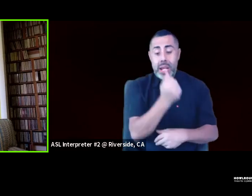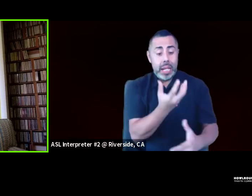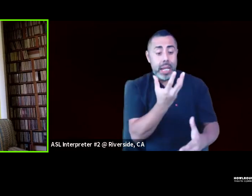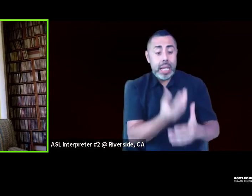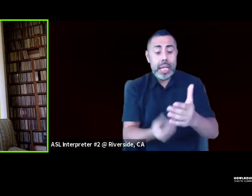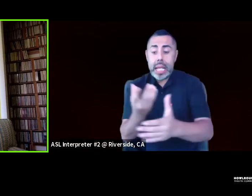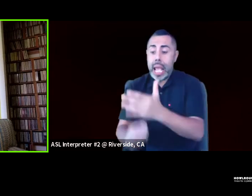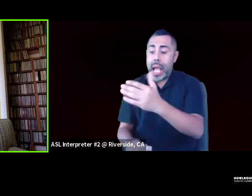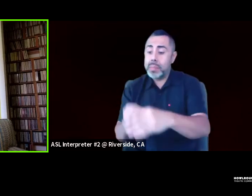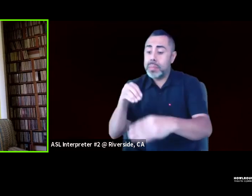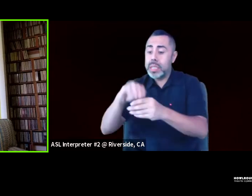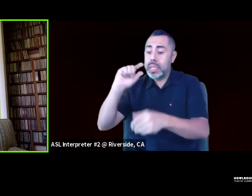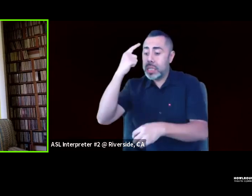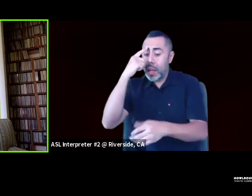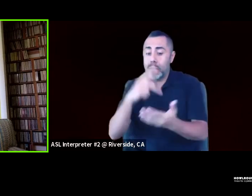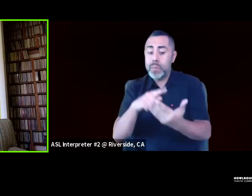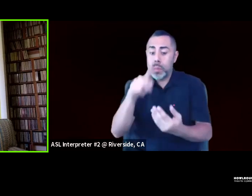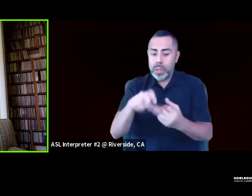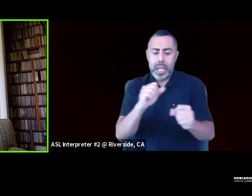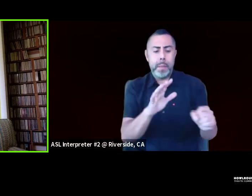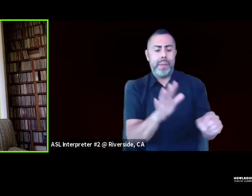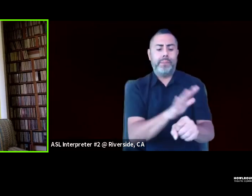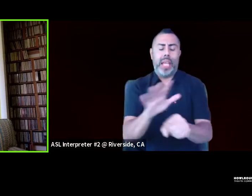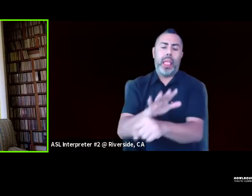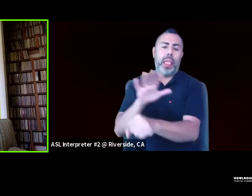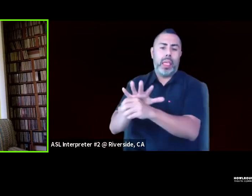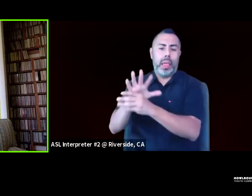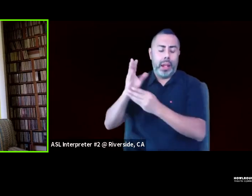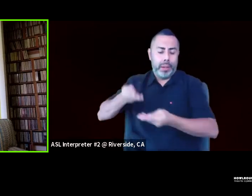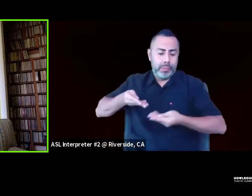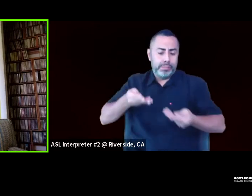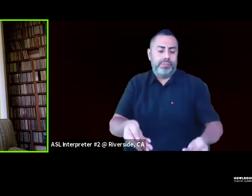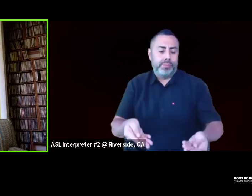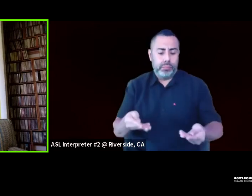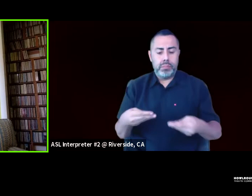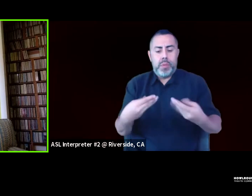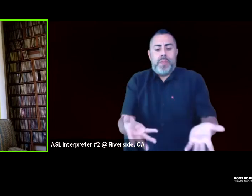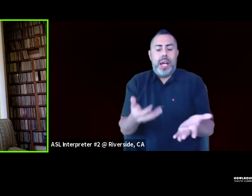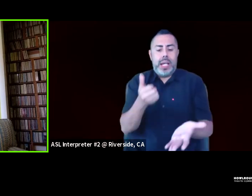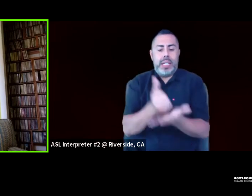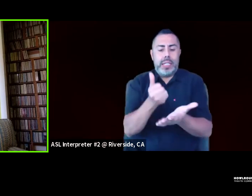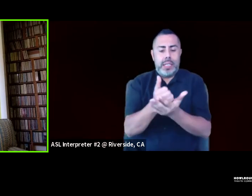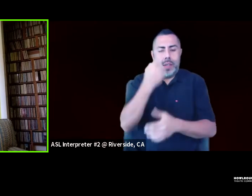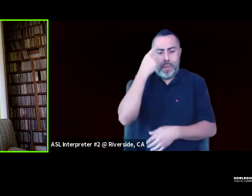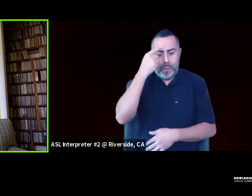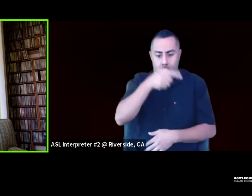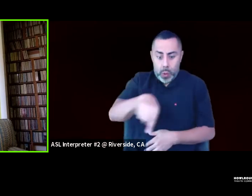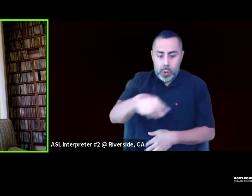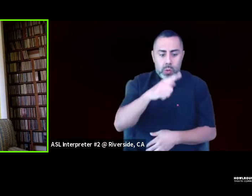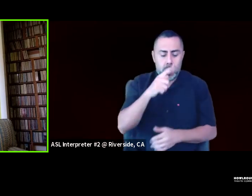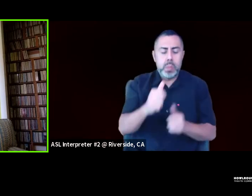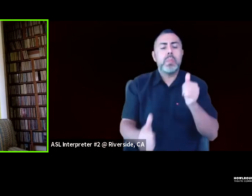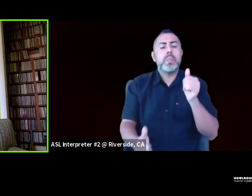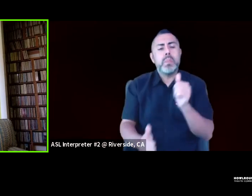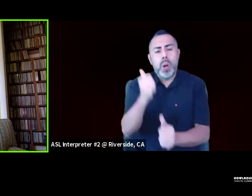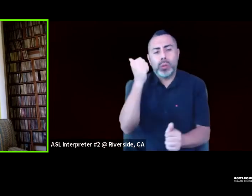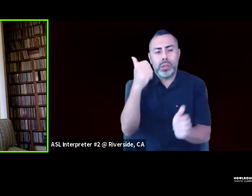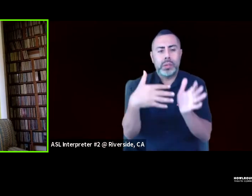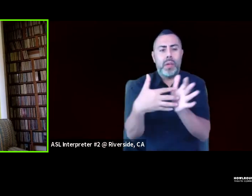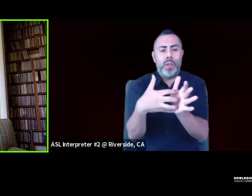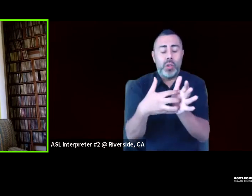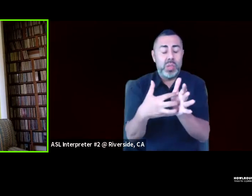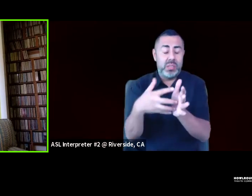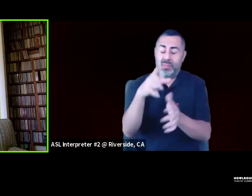to those most vulnerable. And just to be clear, those most vulnerable are